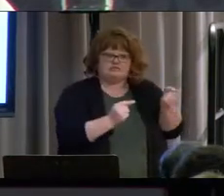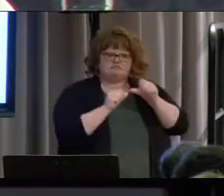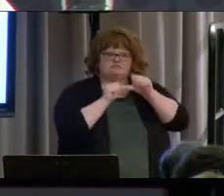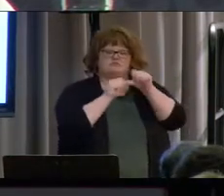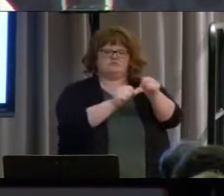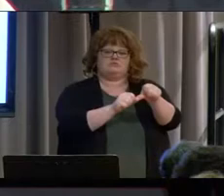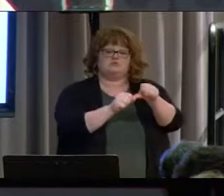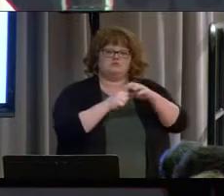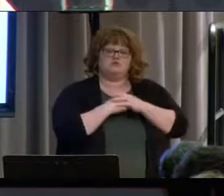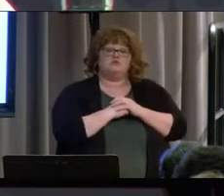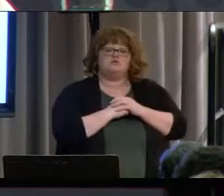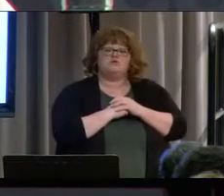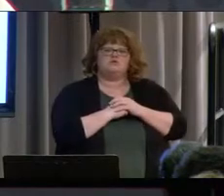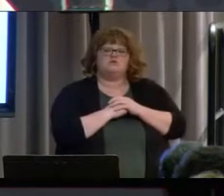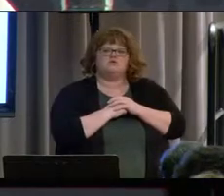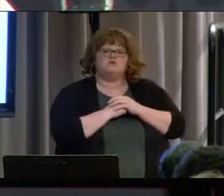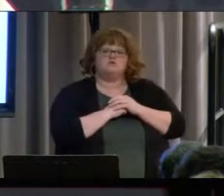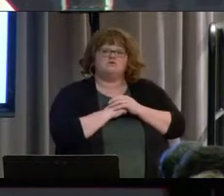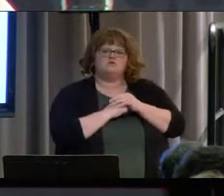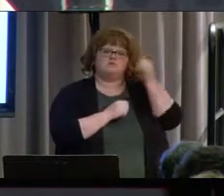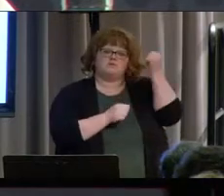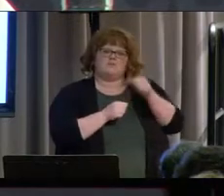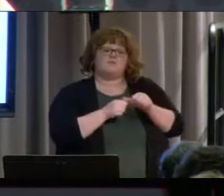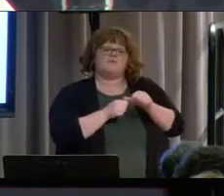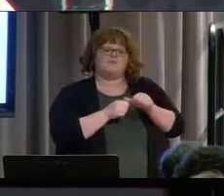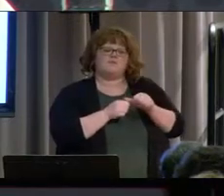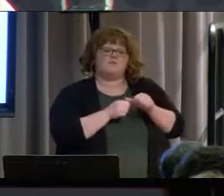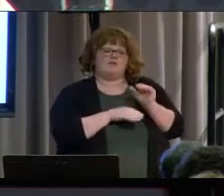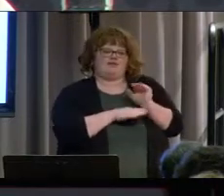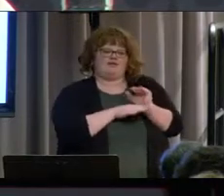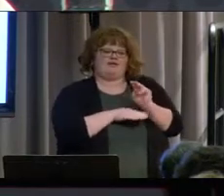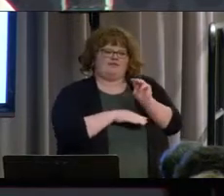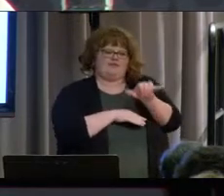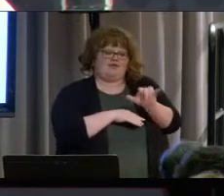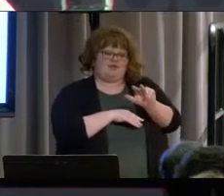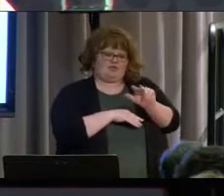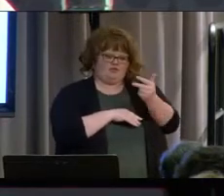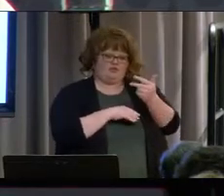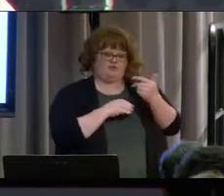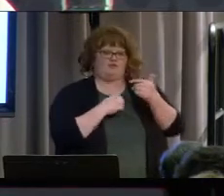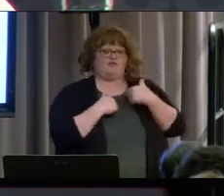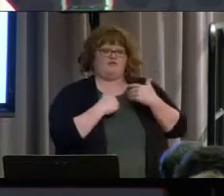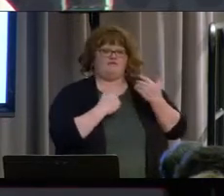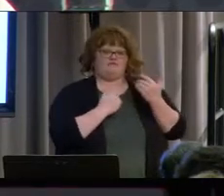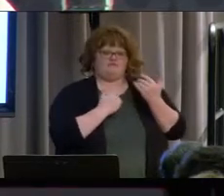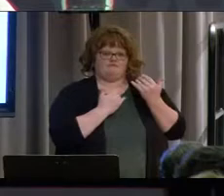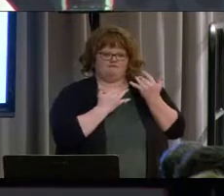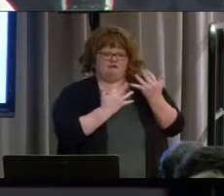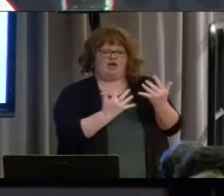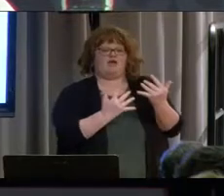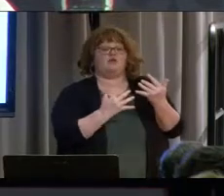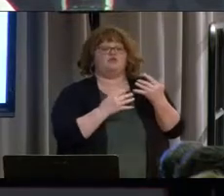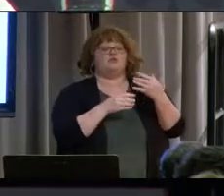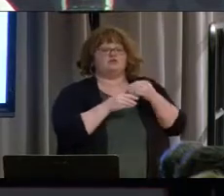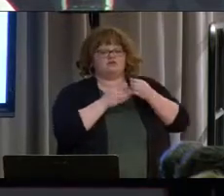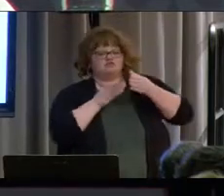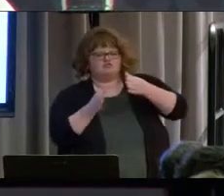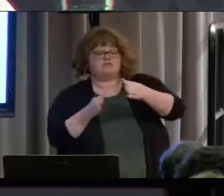on the night of May 3rd, there were fires in the streets,